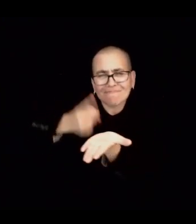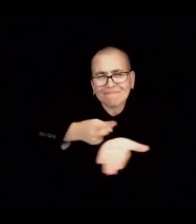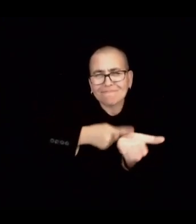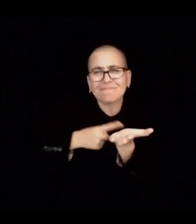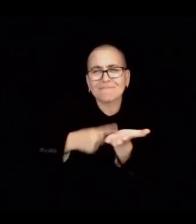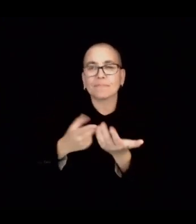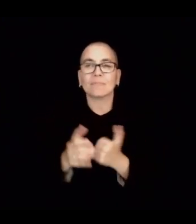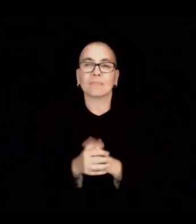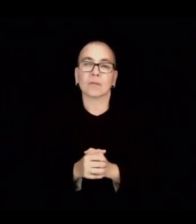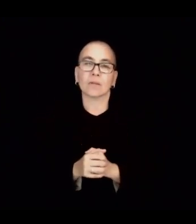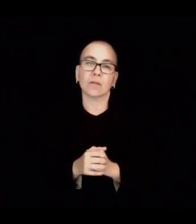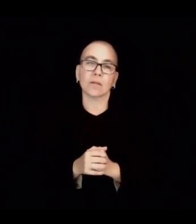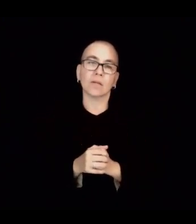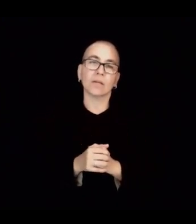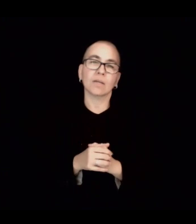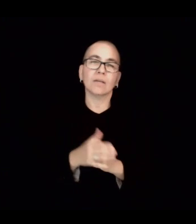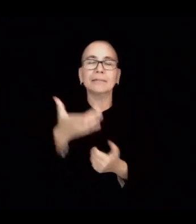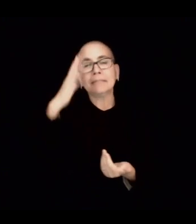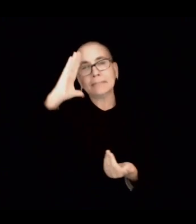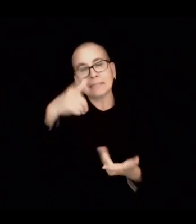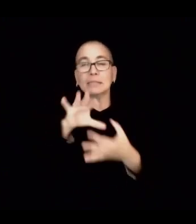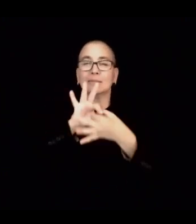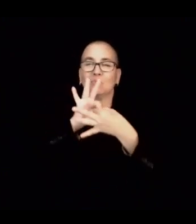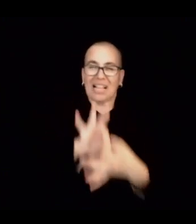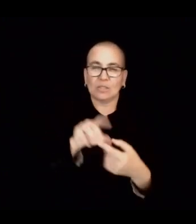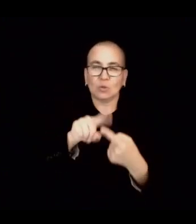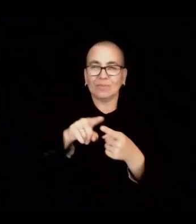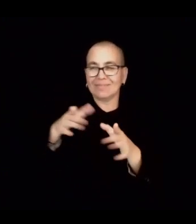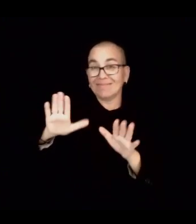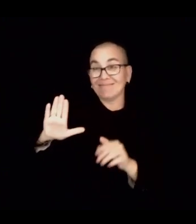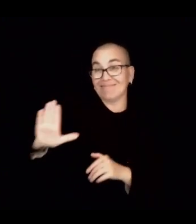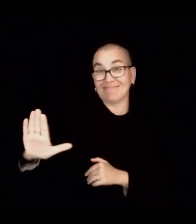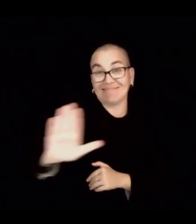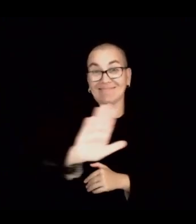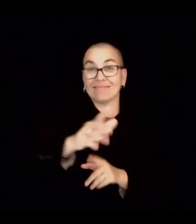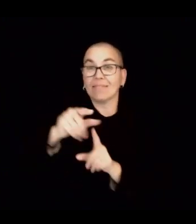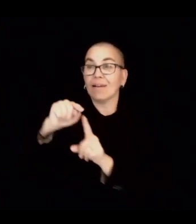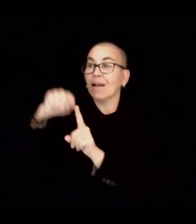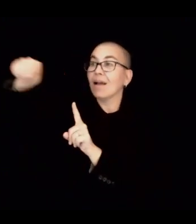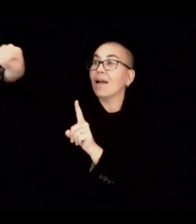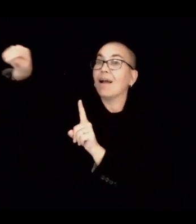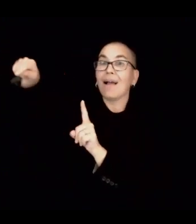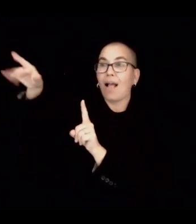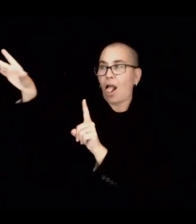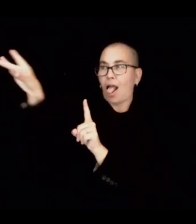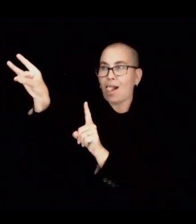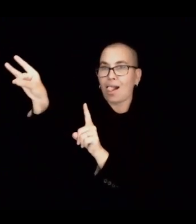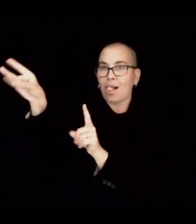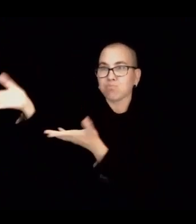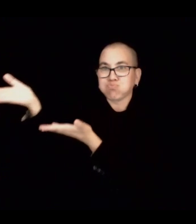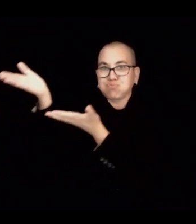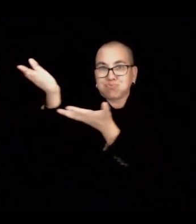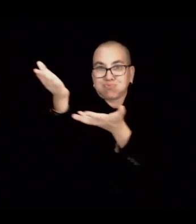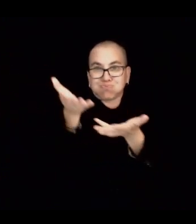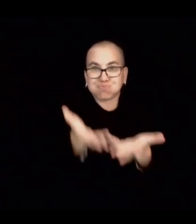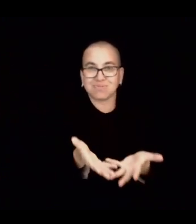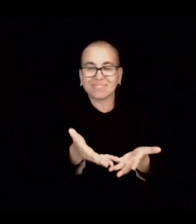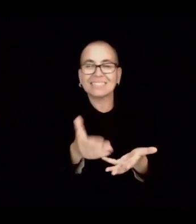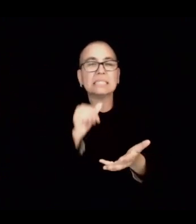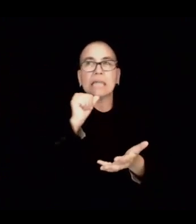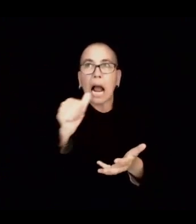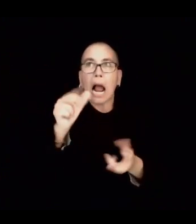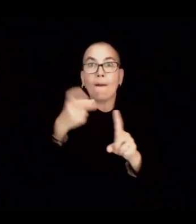exposures in their world rather than specifically the mass gatherings. And I think that we're pleased